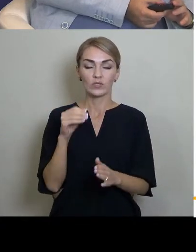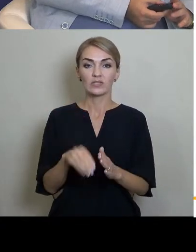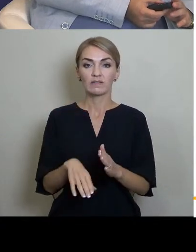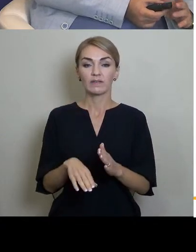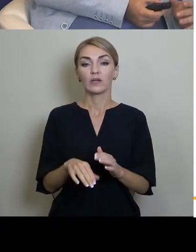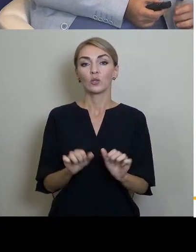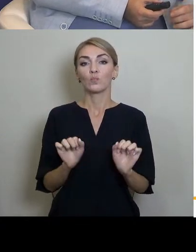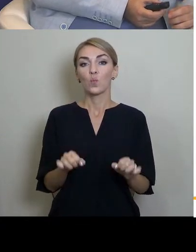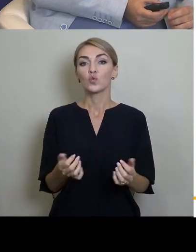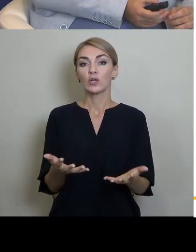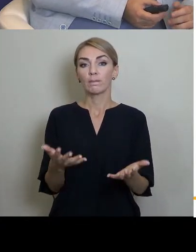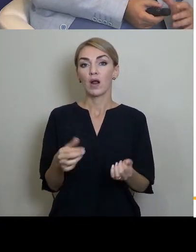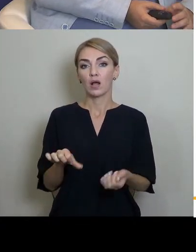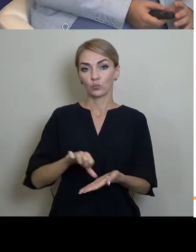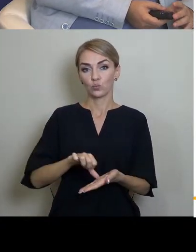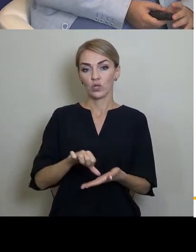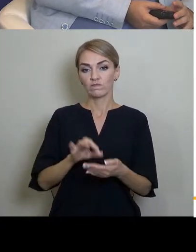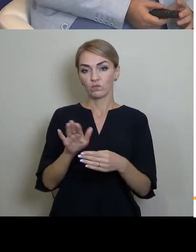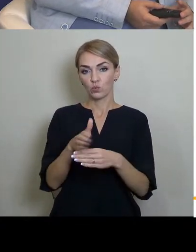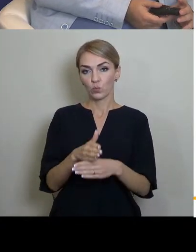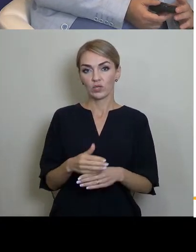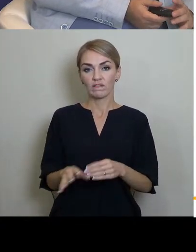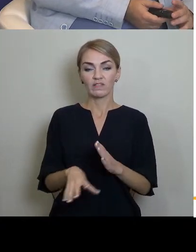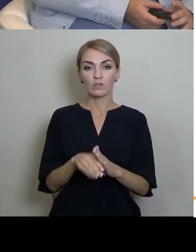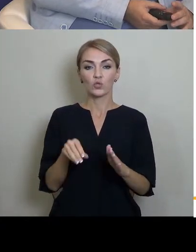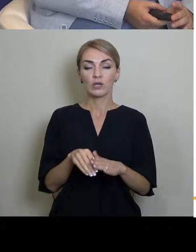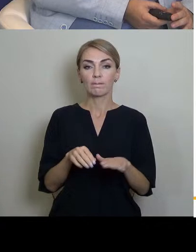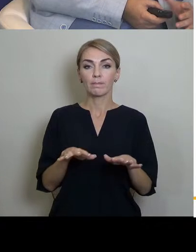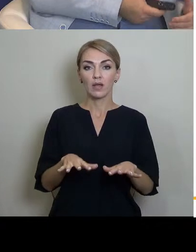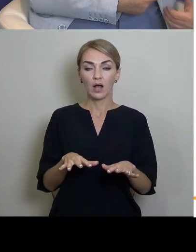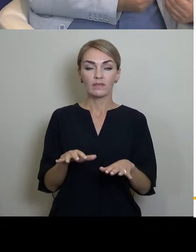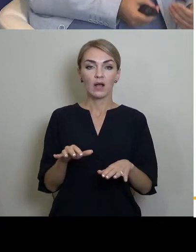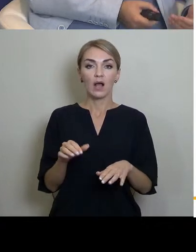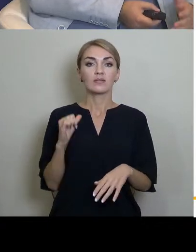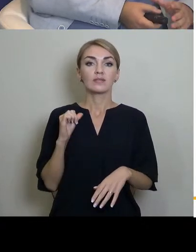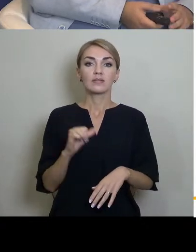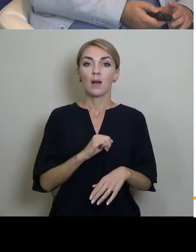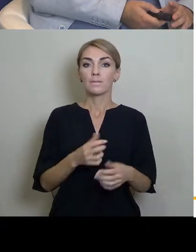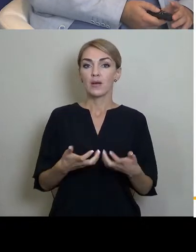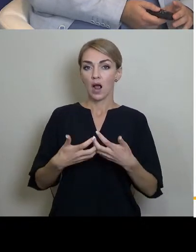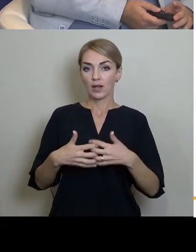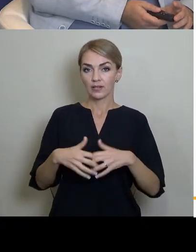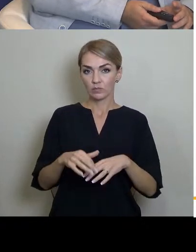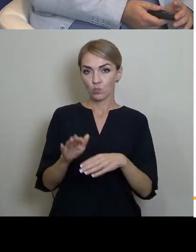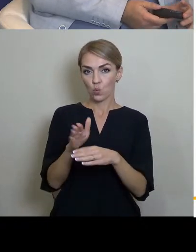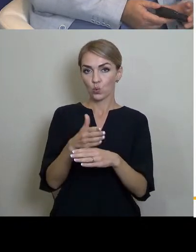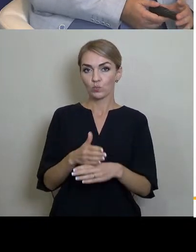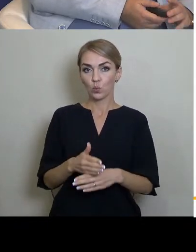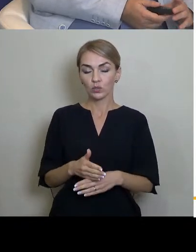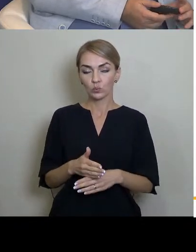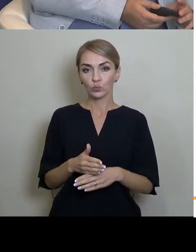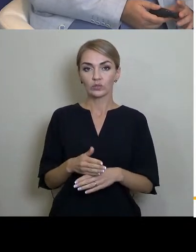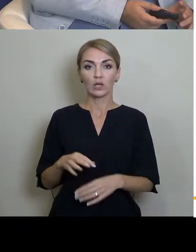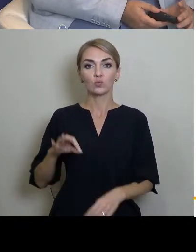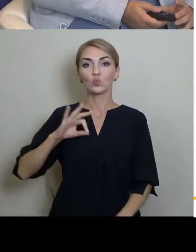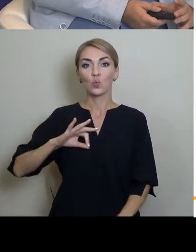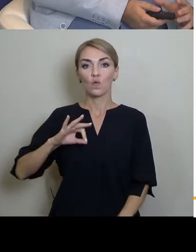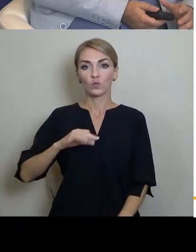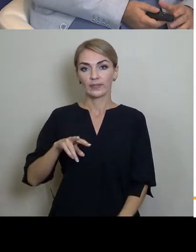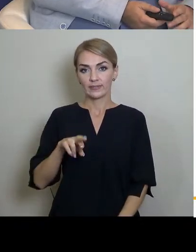collected 5% of the voters can participate in allocation and distribution of